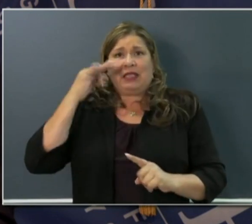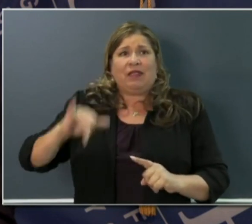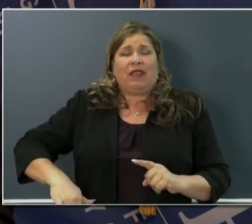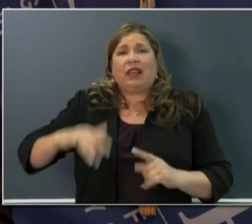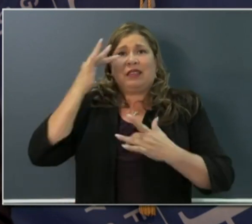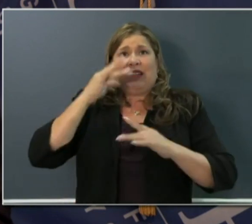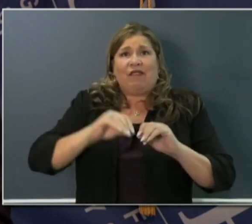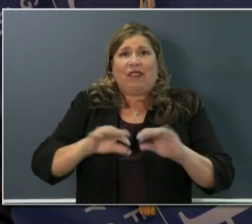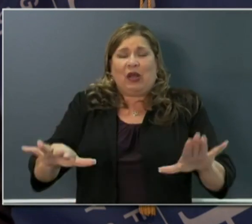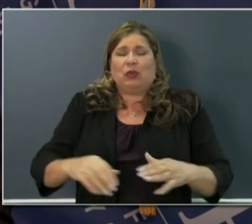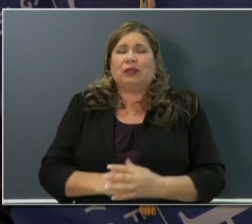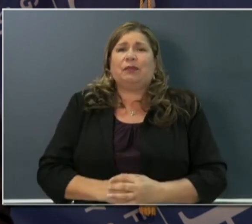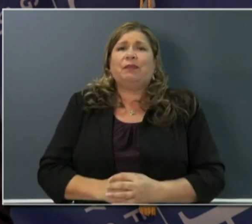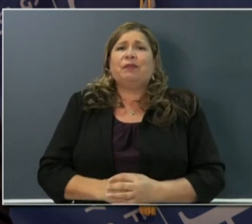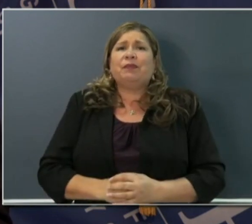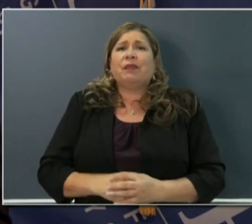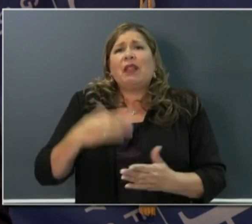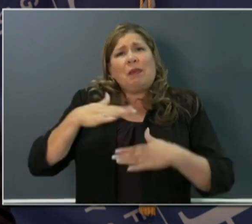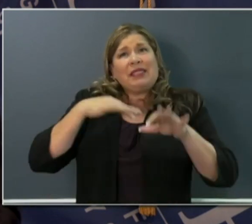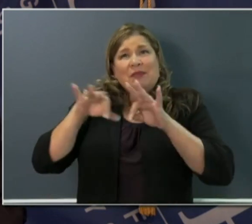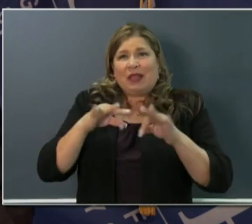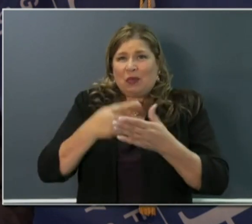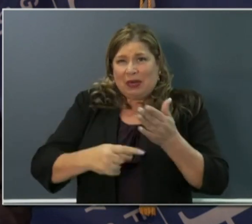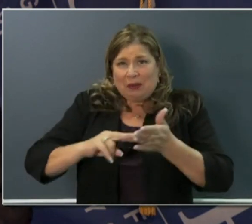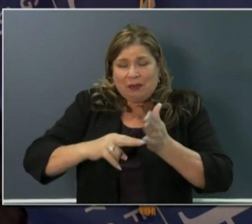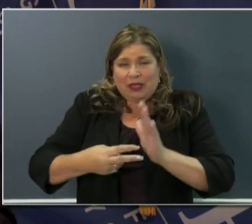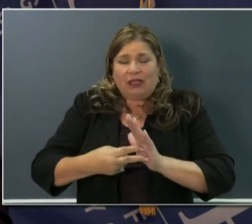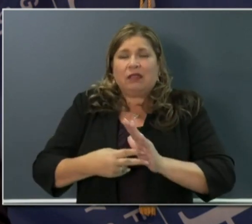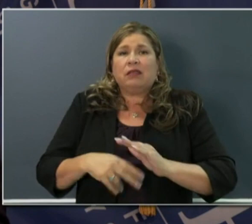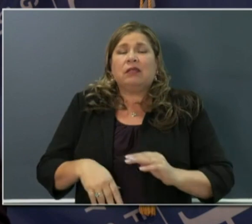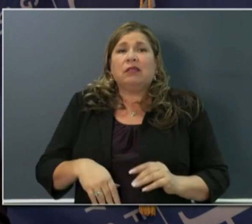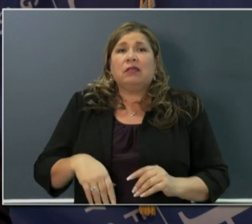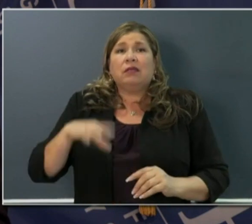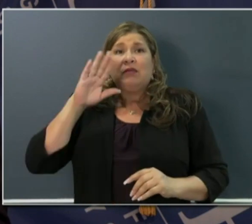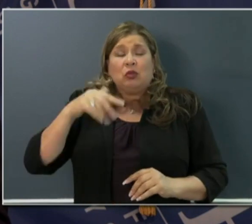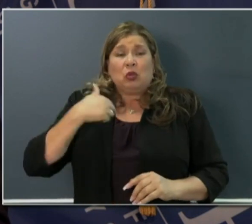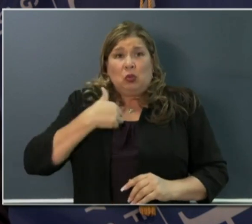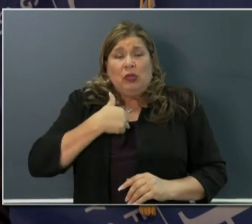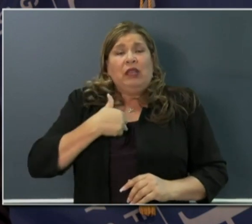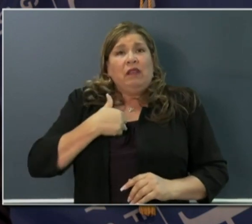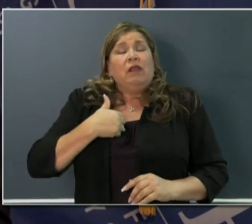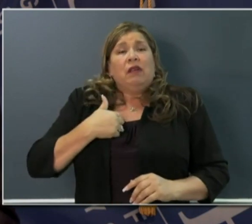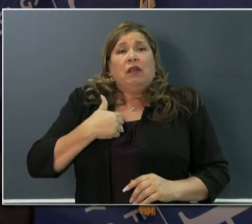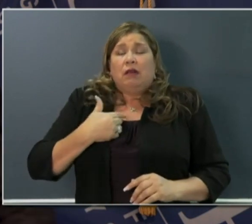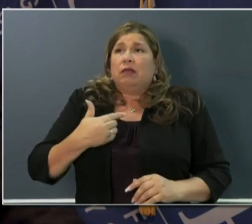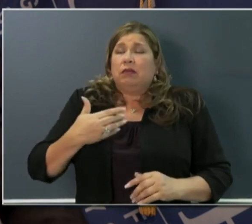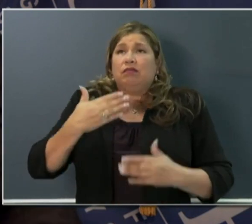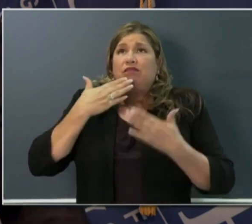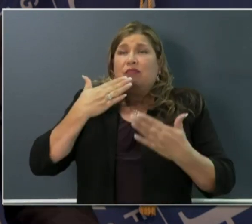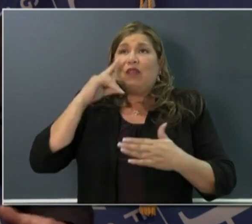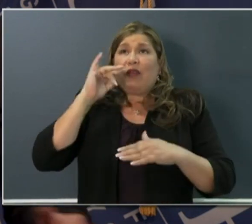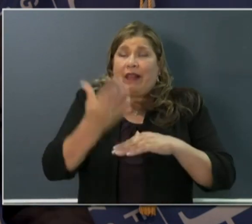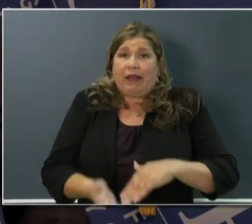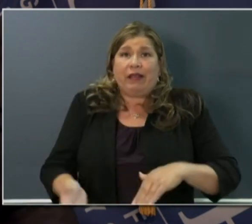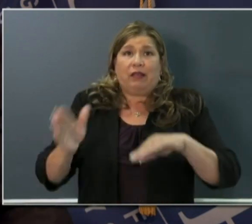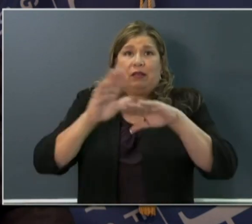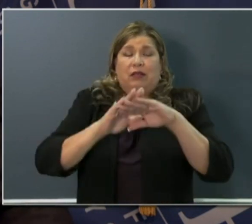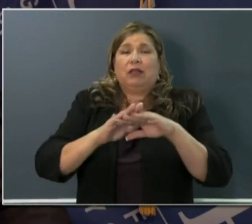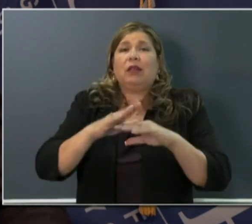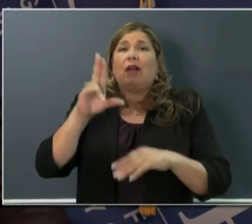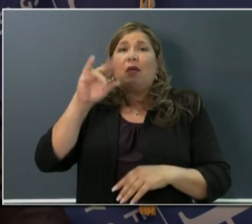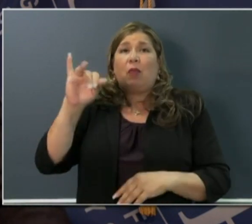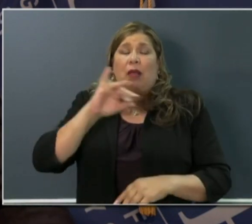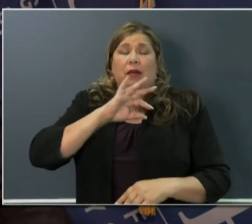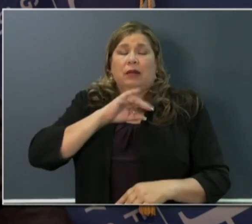about what I mean by that. We're very pleased with the increase in unemployment benefits, up to $600 on top of what